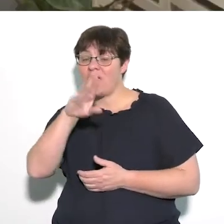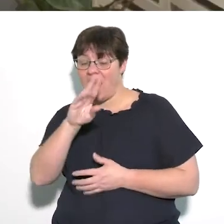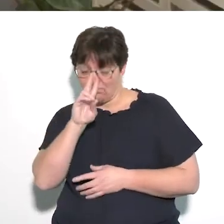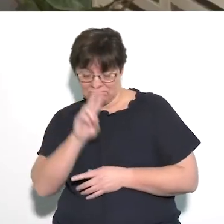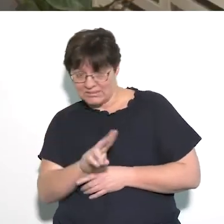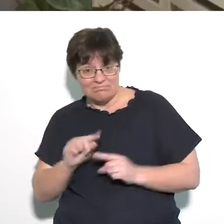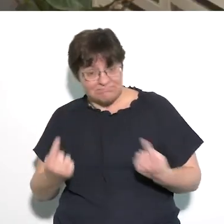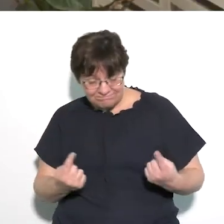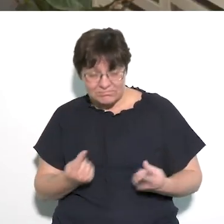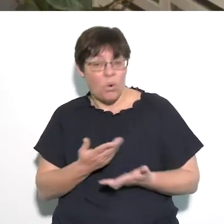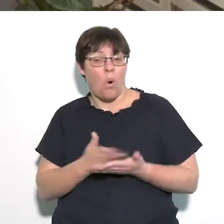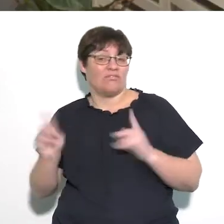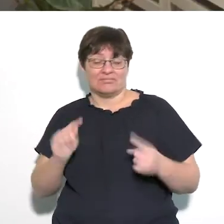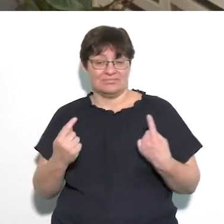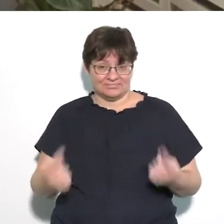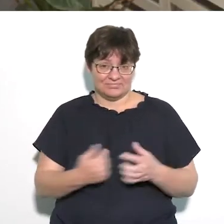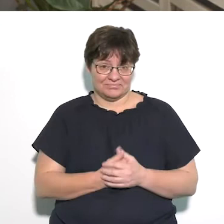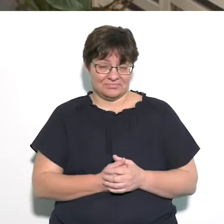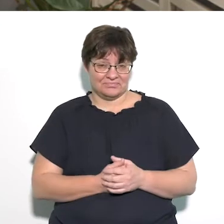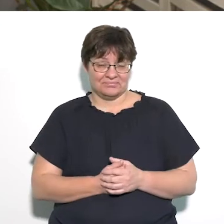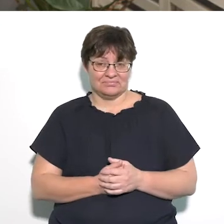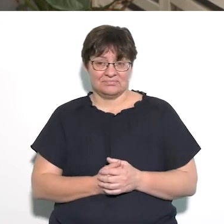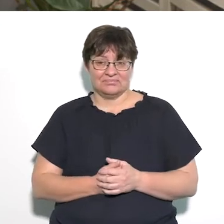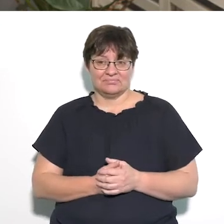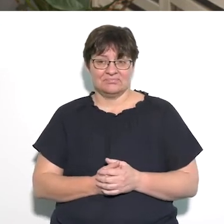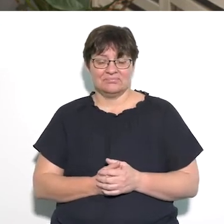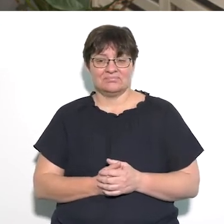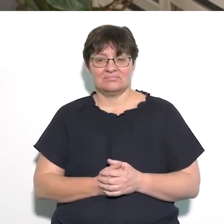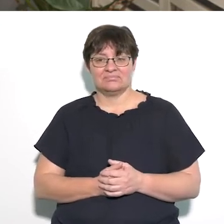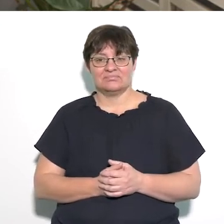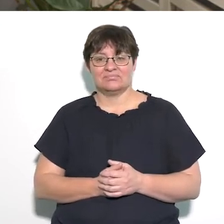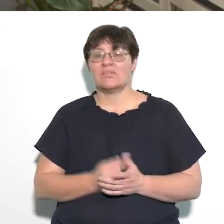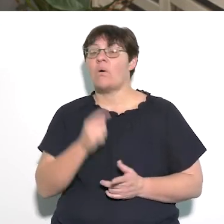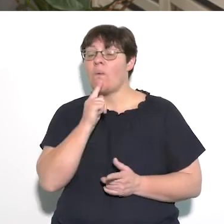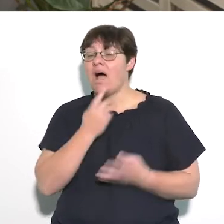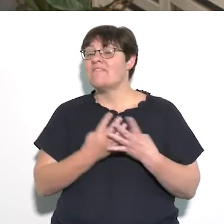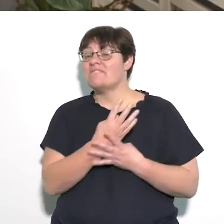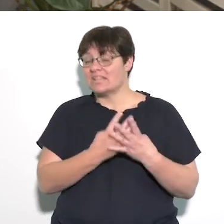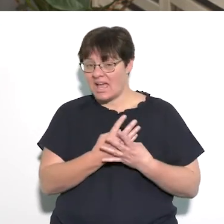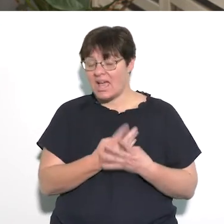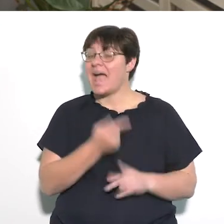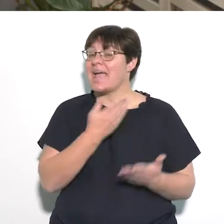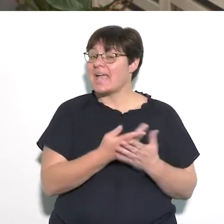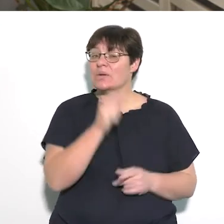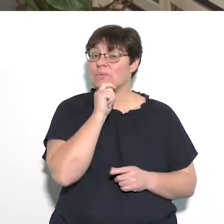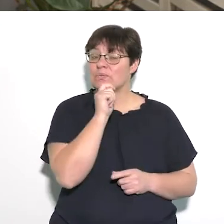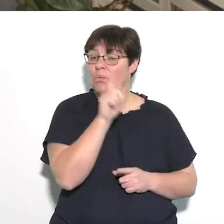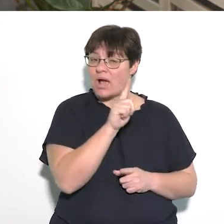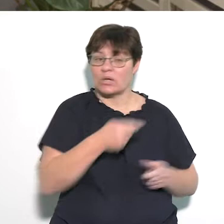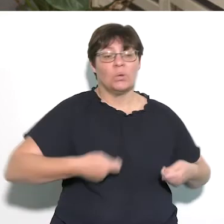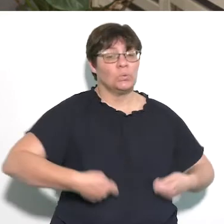the microbes and the germs that are invisible. So when you filter water like this, you can use it